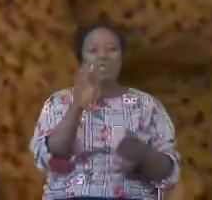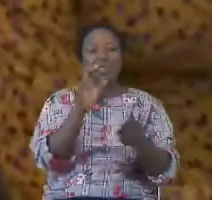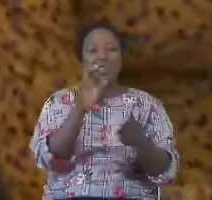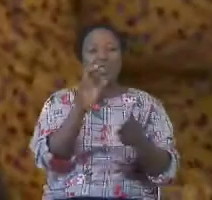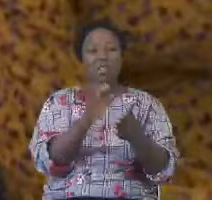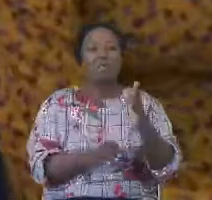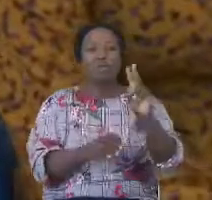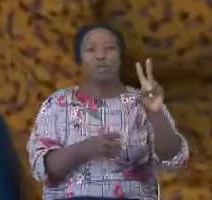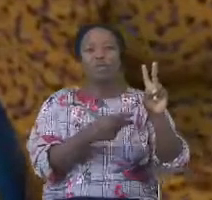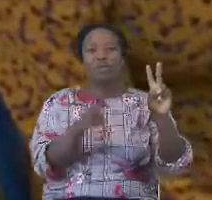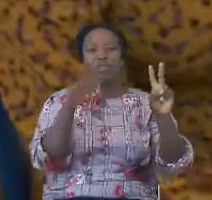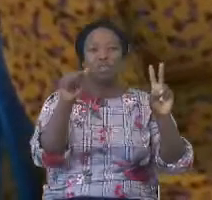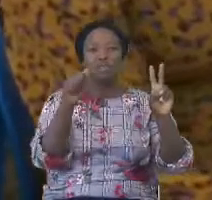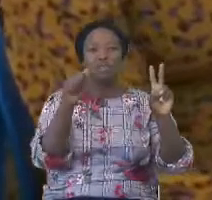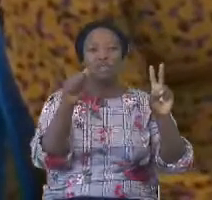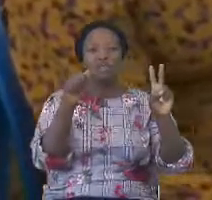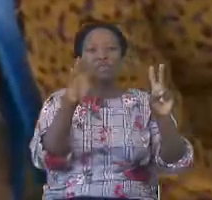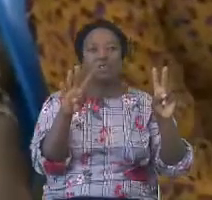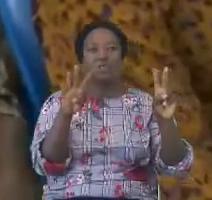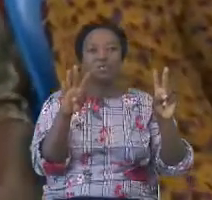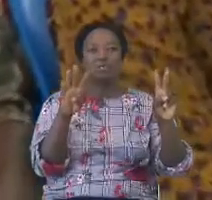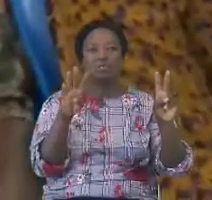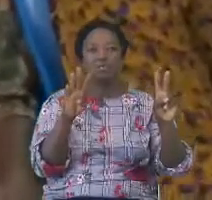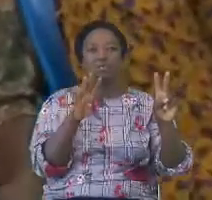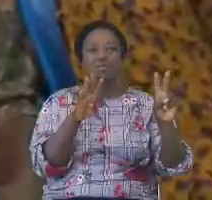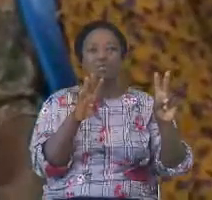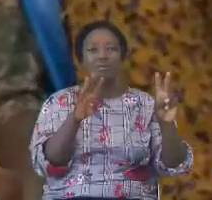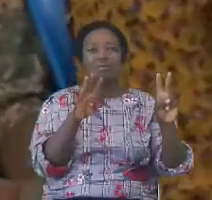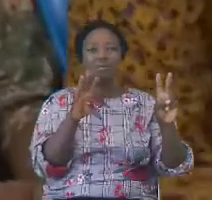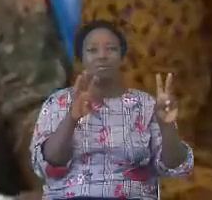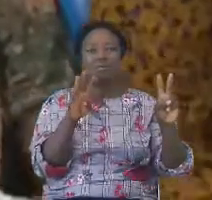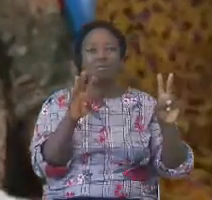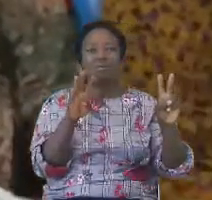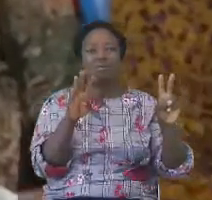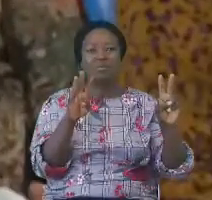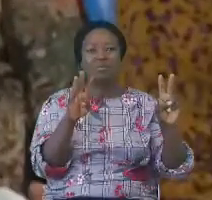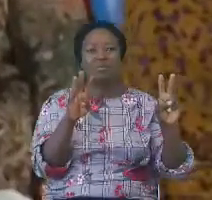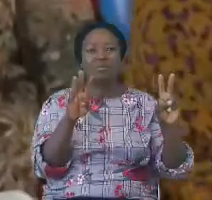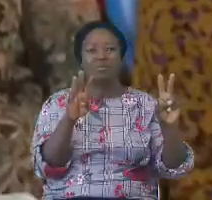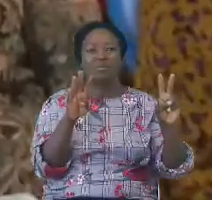hebrews chapter 2 and we're reading from verse 14.